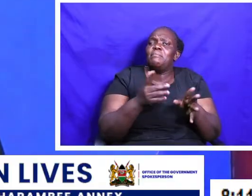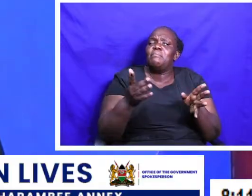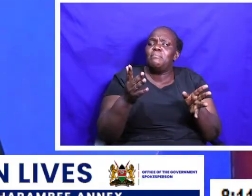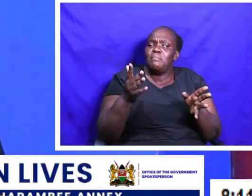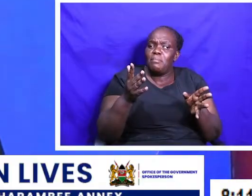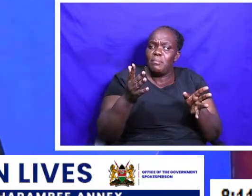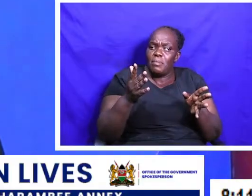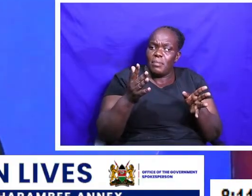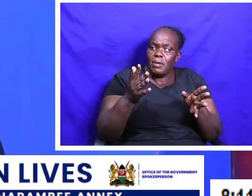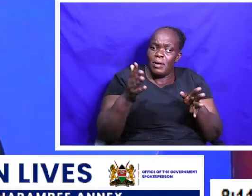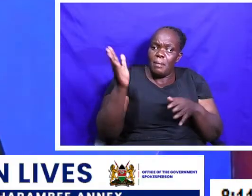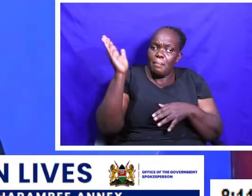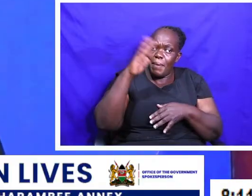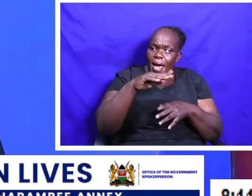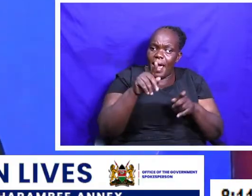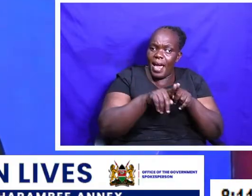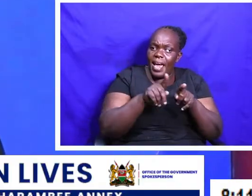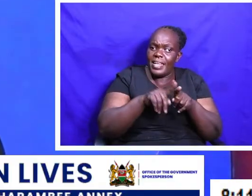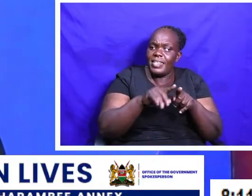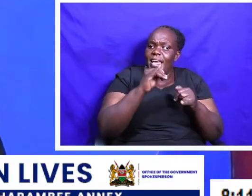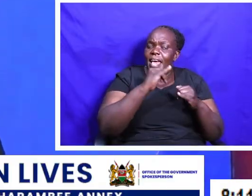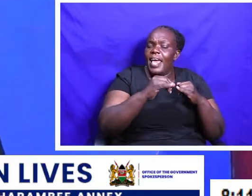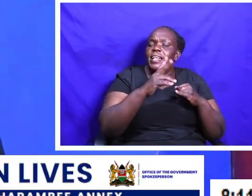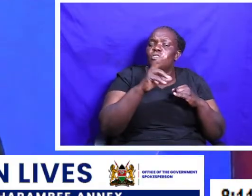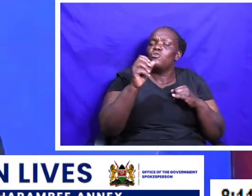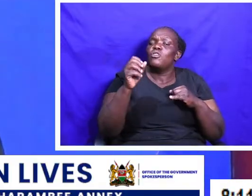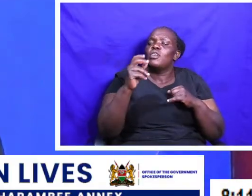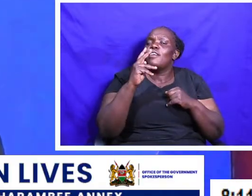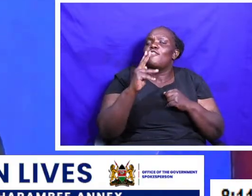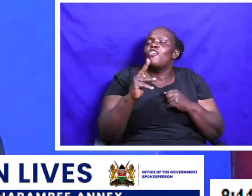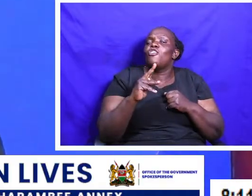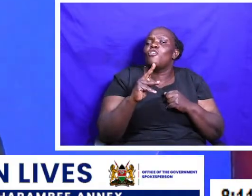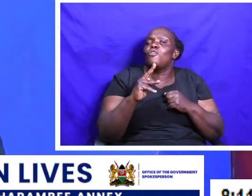Now that was I came back at the end of 2004.